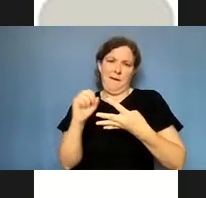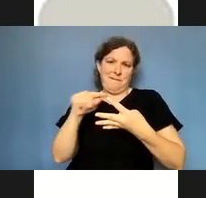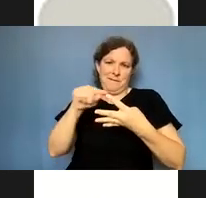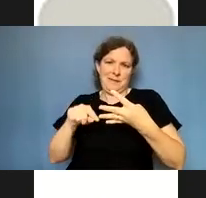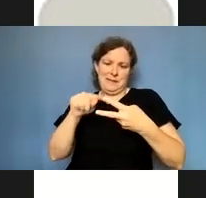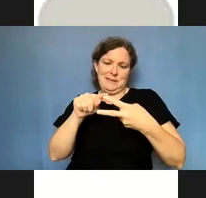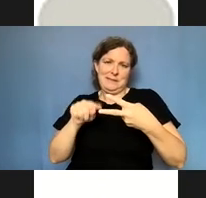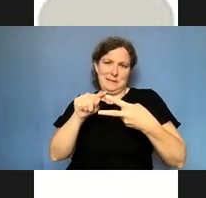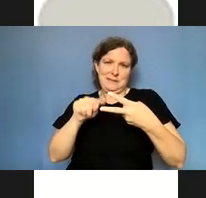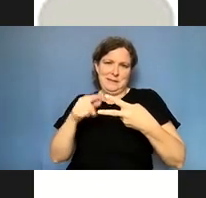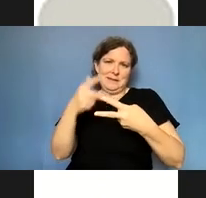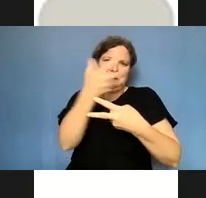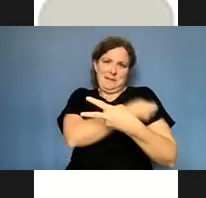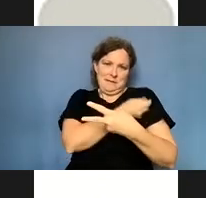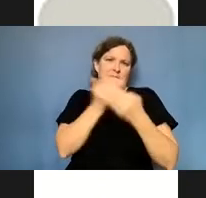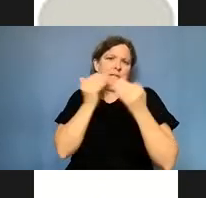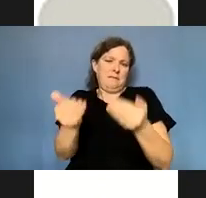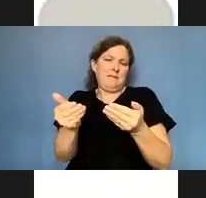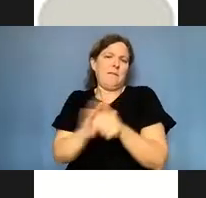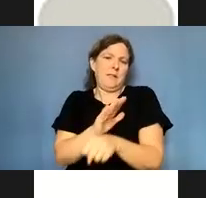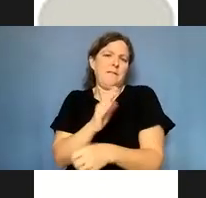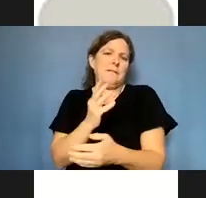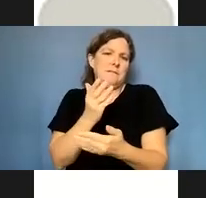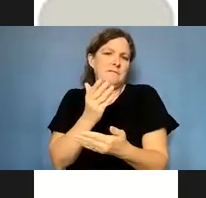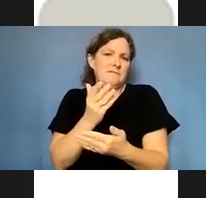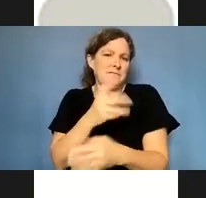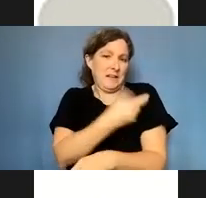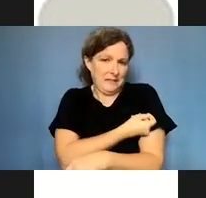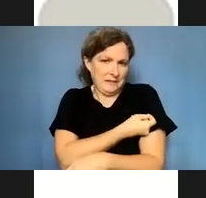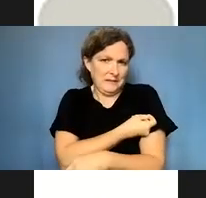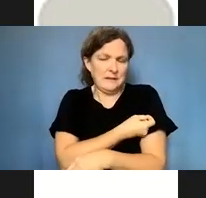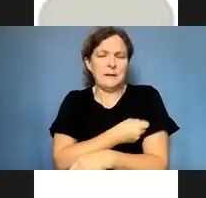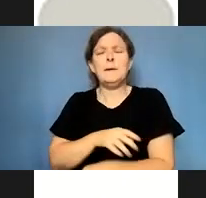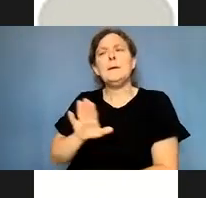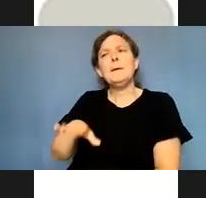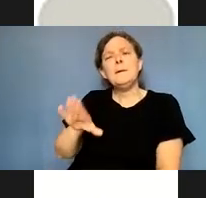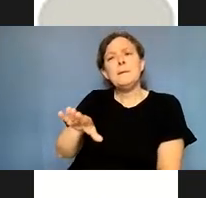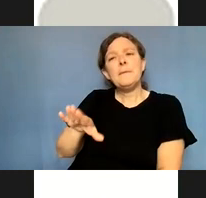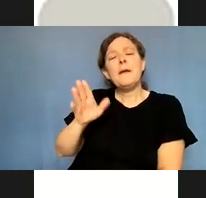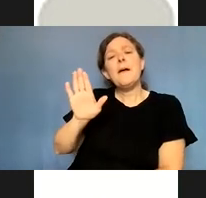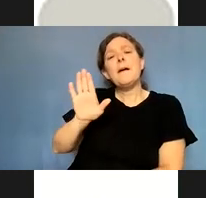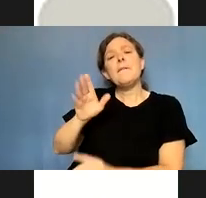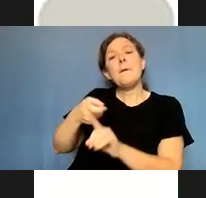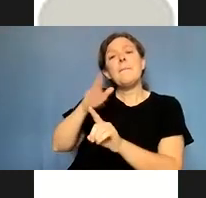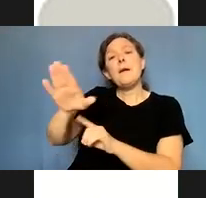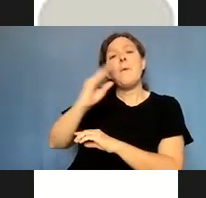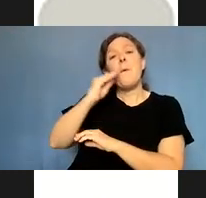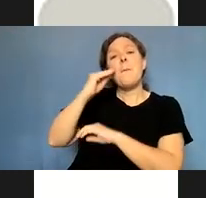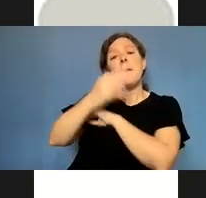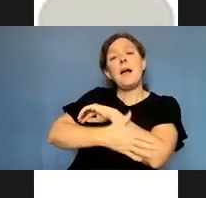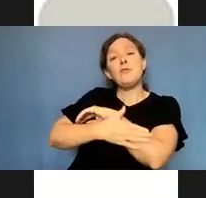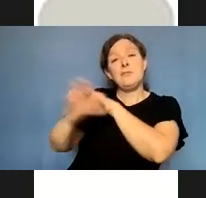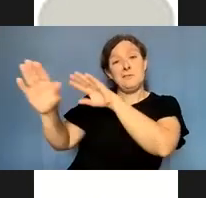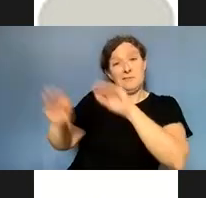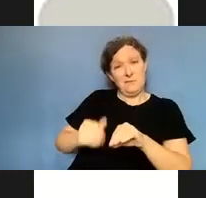Pfizer here to be considered fully vaccinated. So when they come from their back home to the Canada as